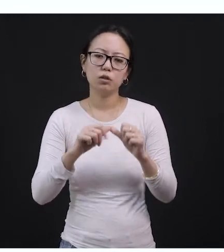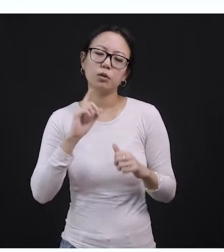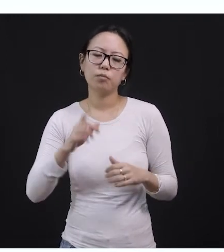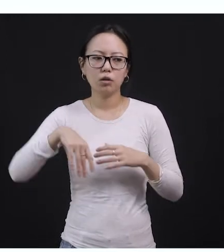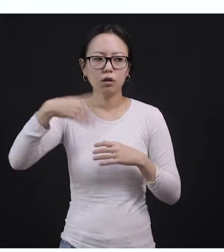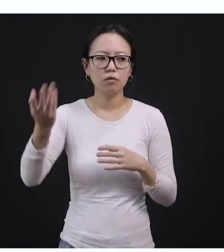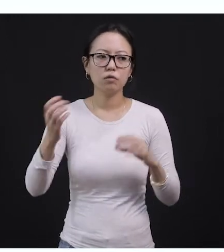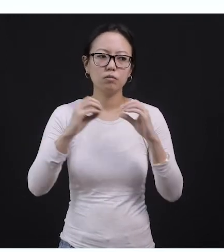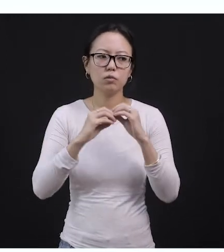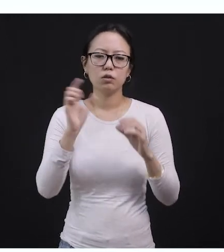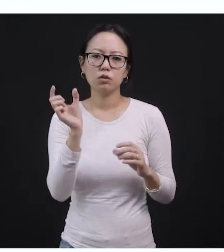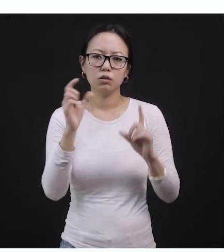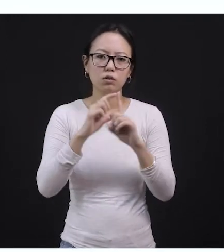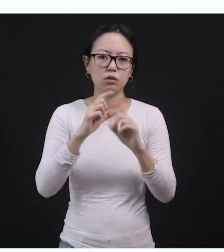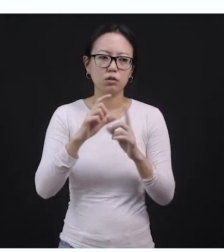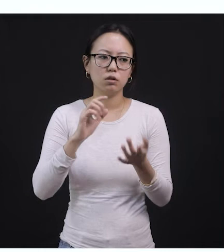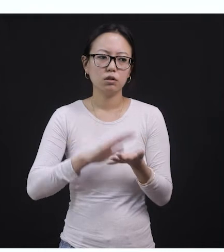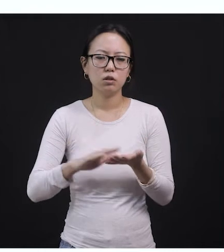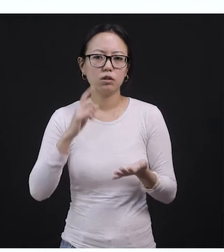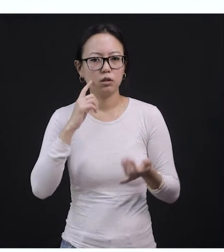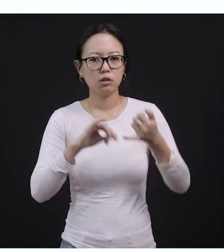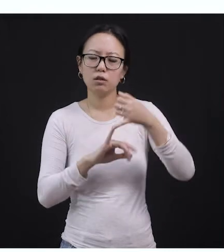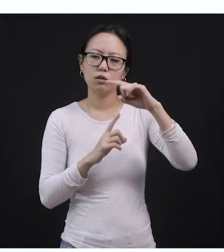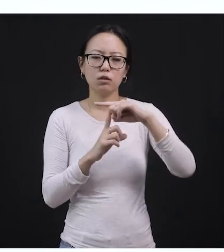Buddhism. Also he decided to